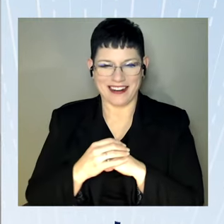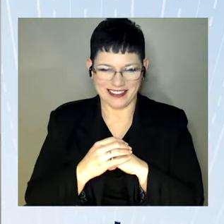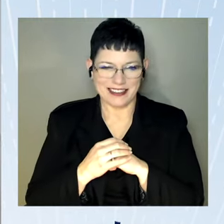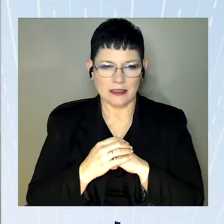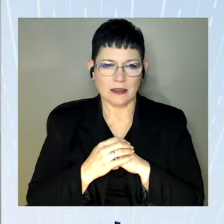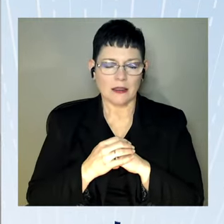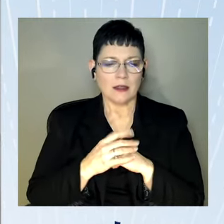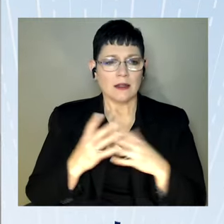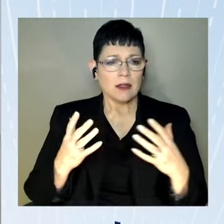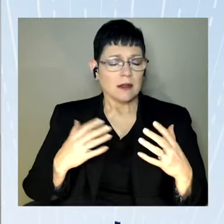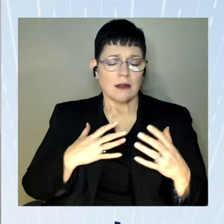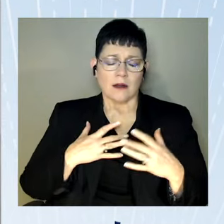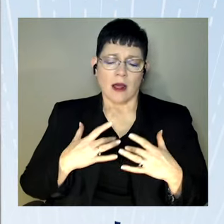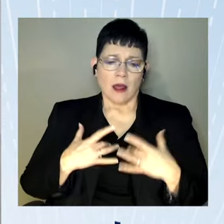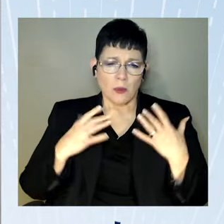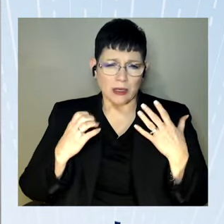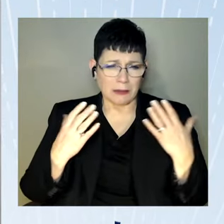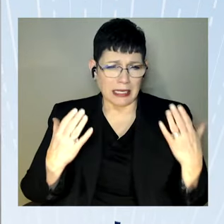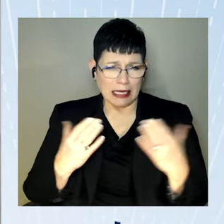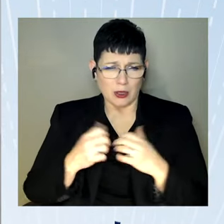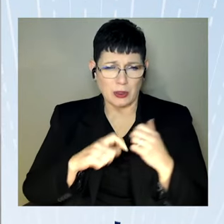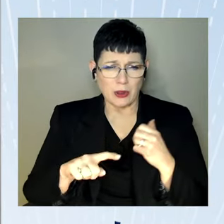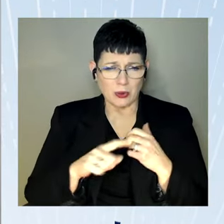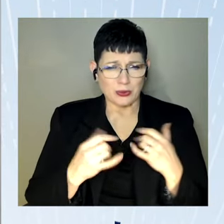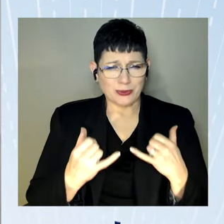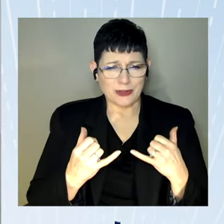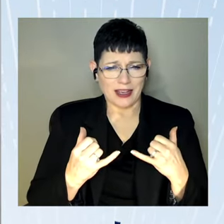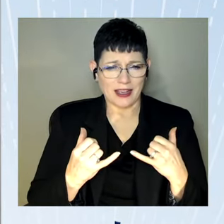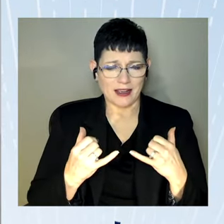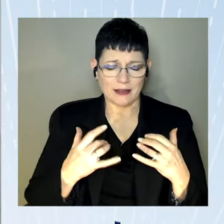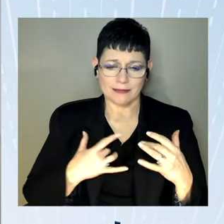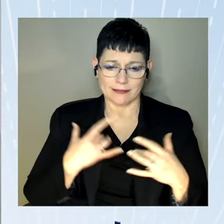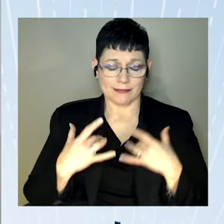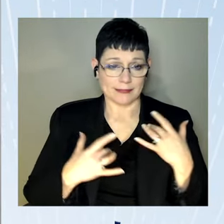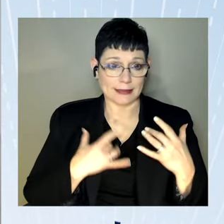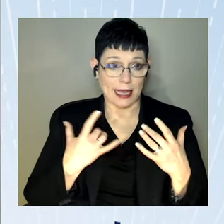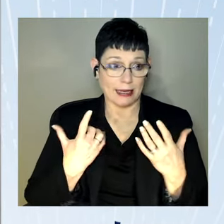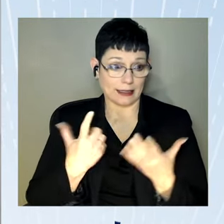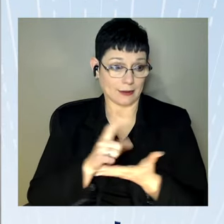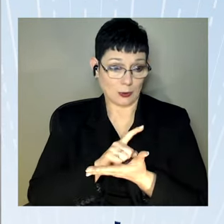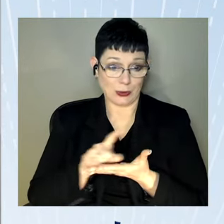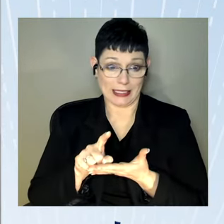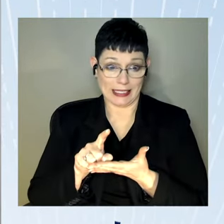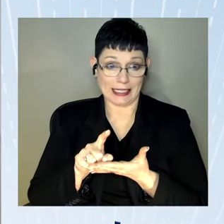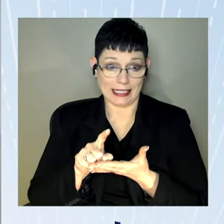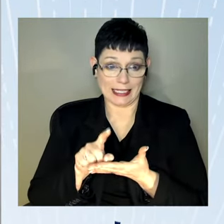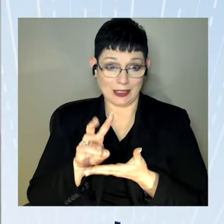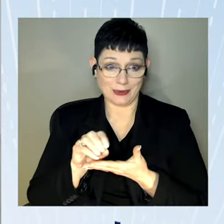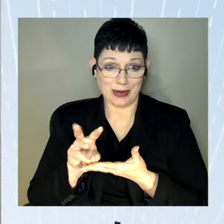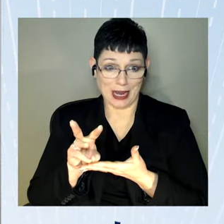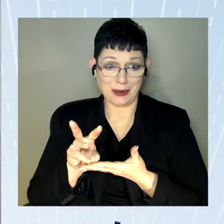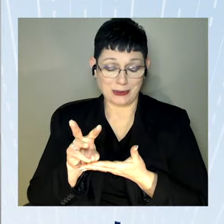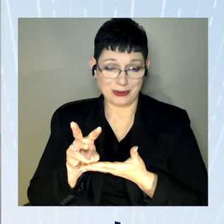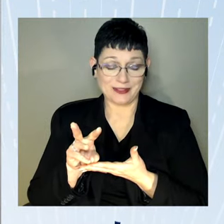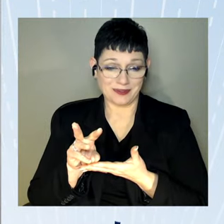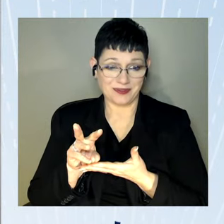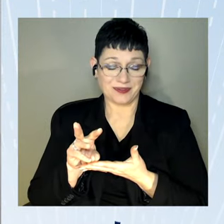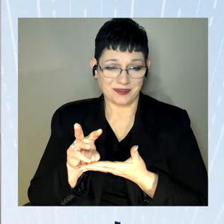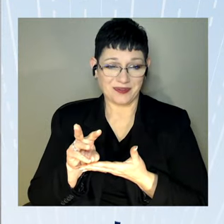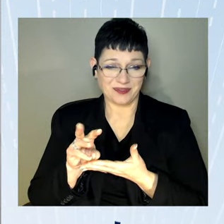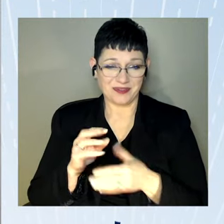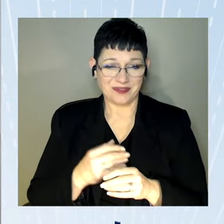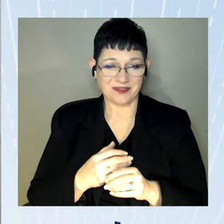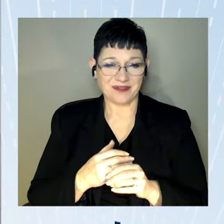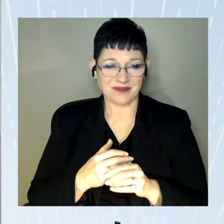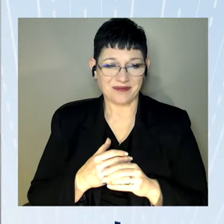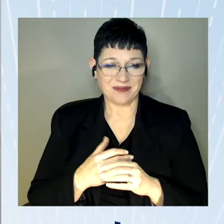It's a real pleasure to be here with all of you today. What an exciting week we've had behind us. We have a diverse